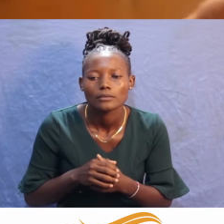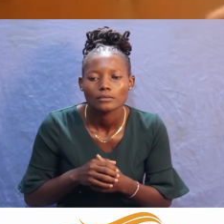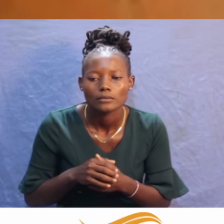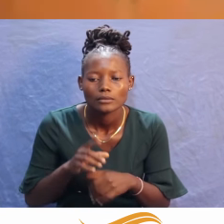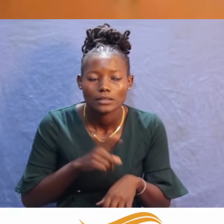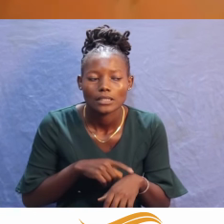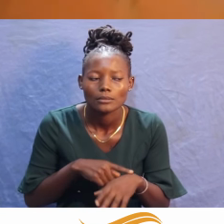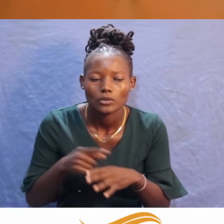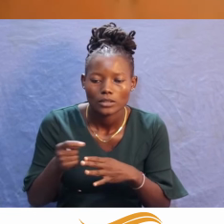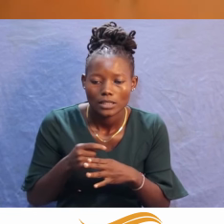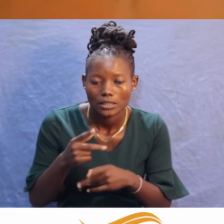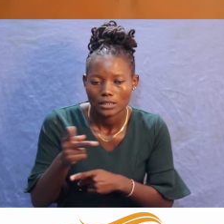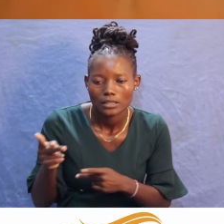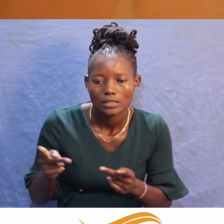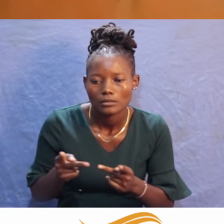training zone. So